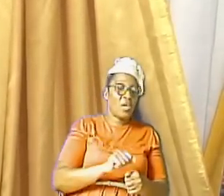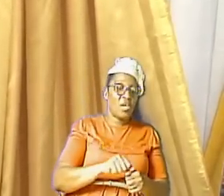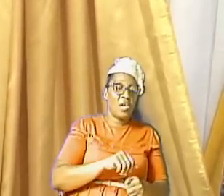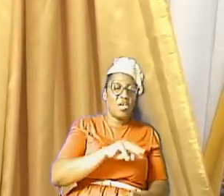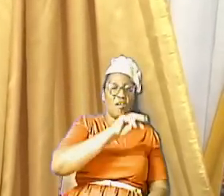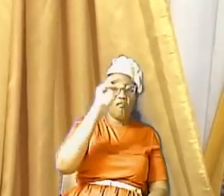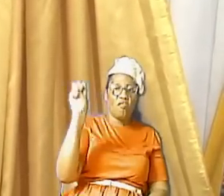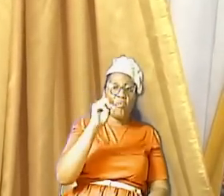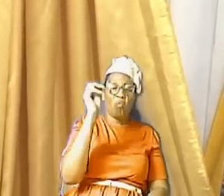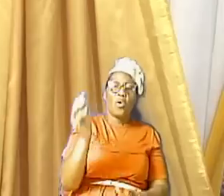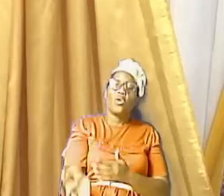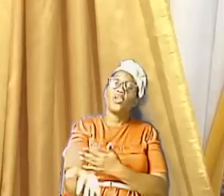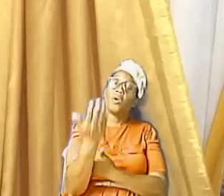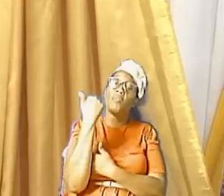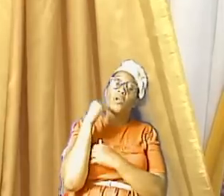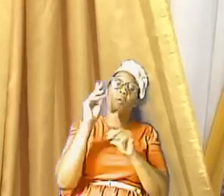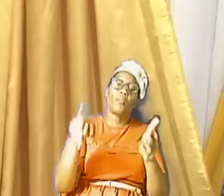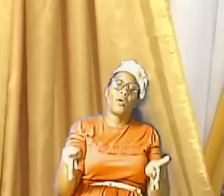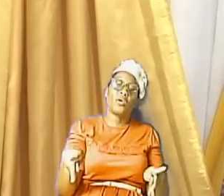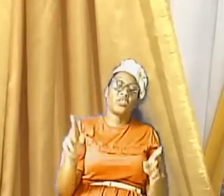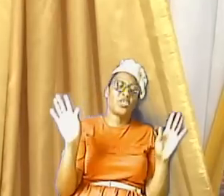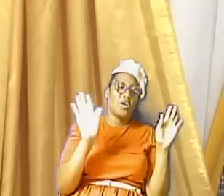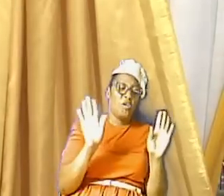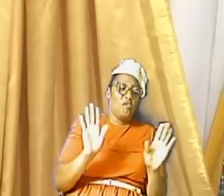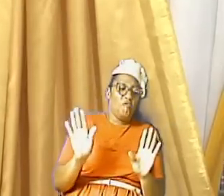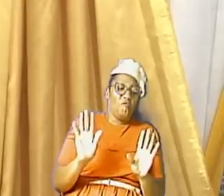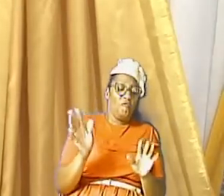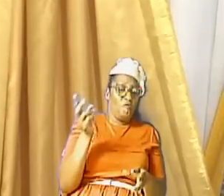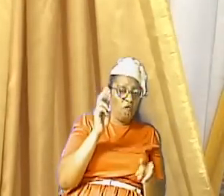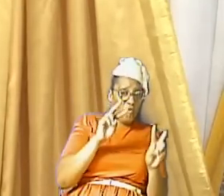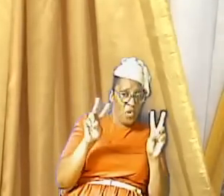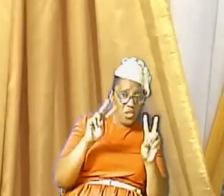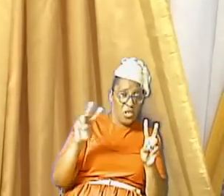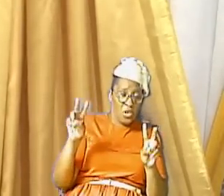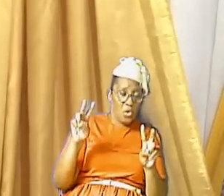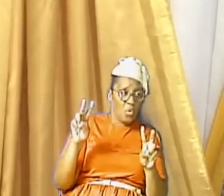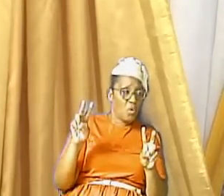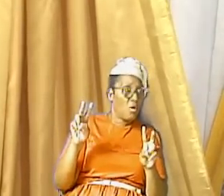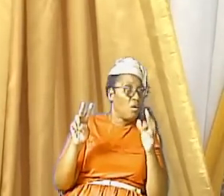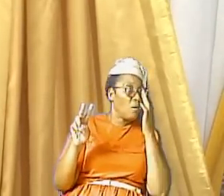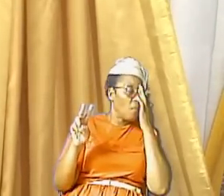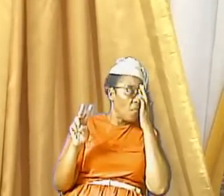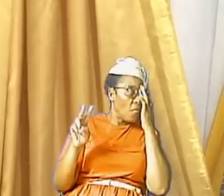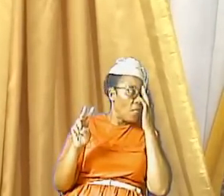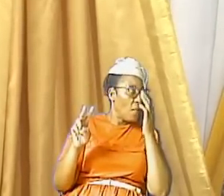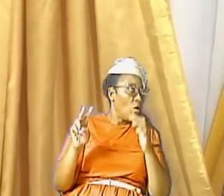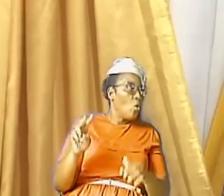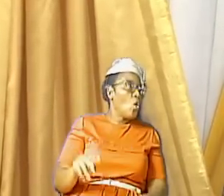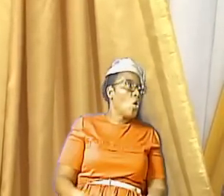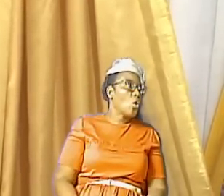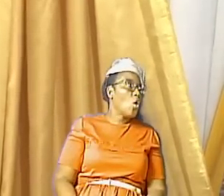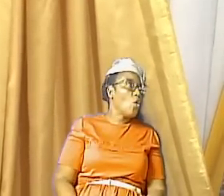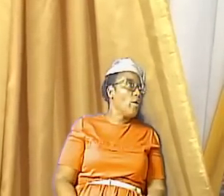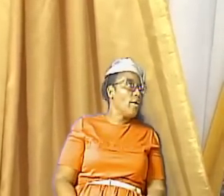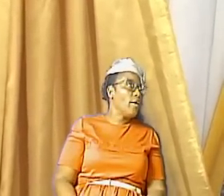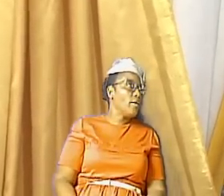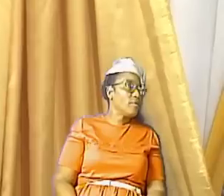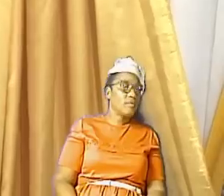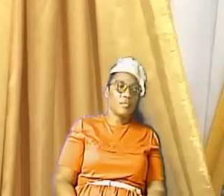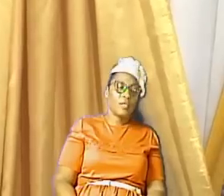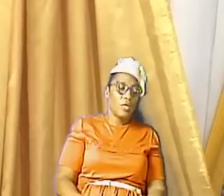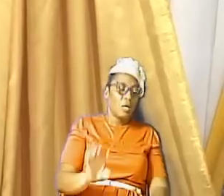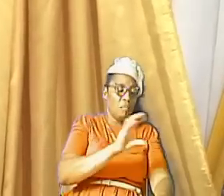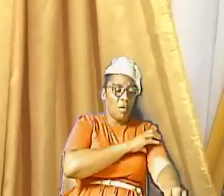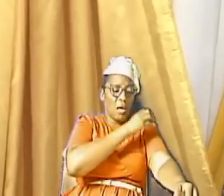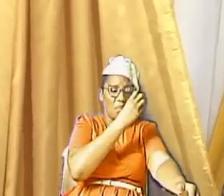in their email. There's another death, but by the blood of Jesus Christ, no more tomorrow morning. By